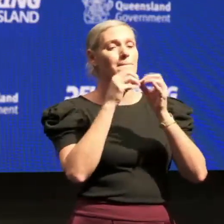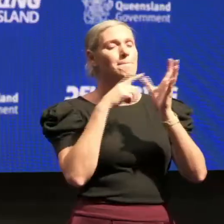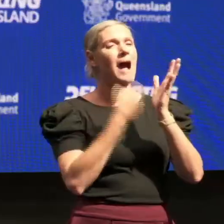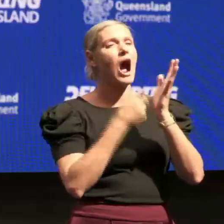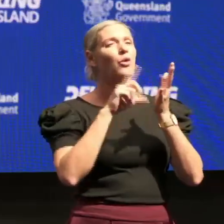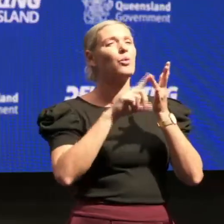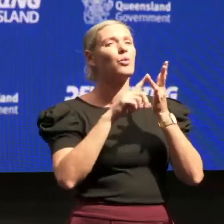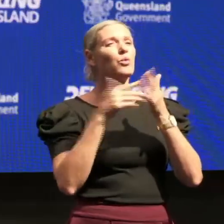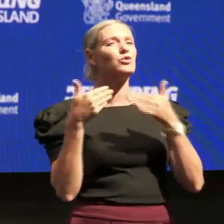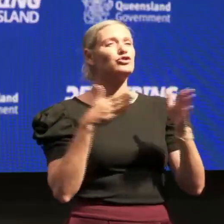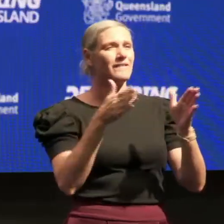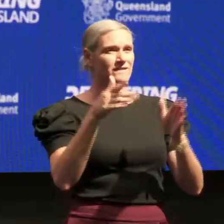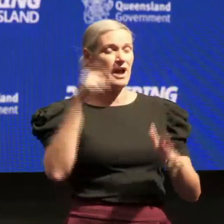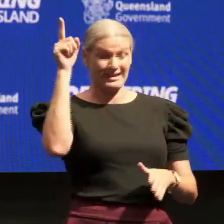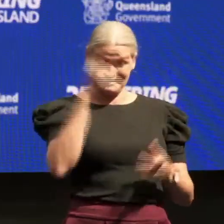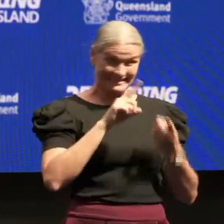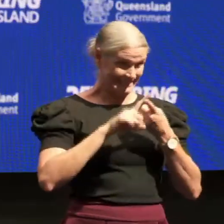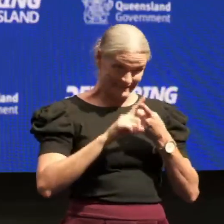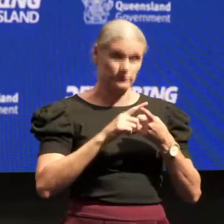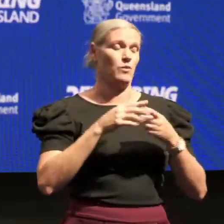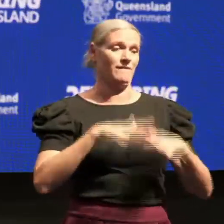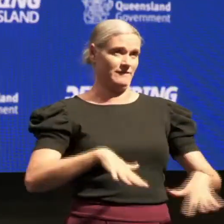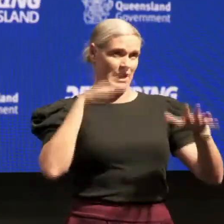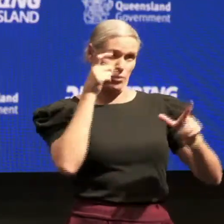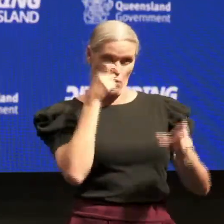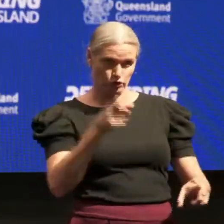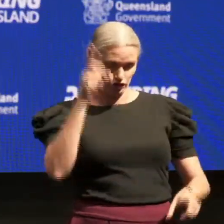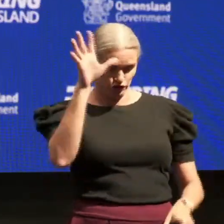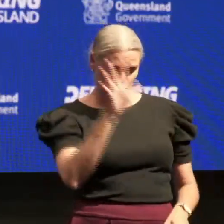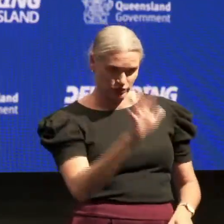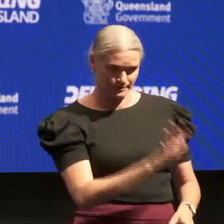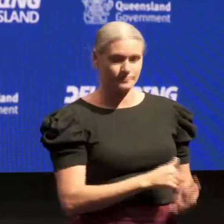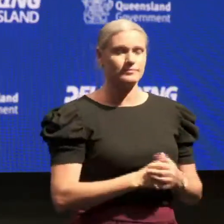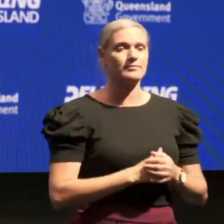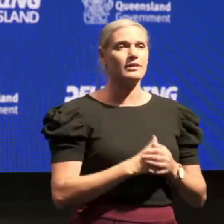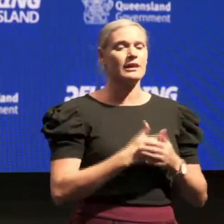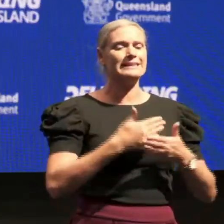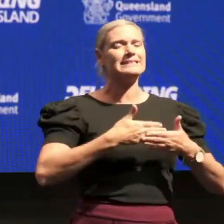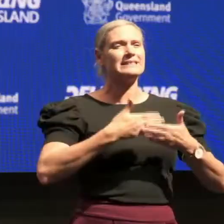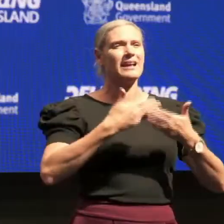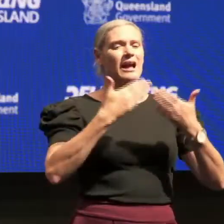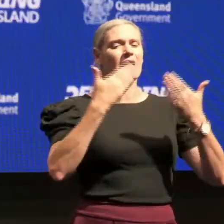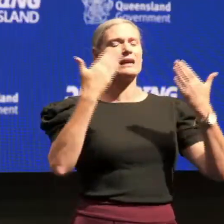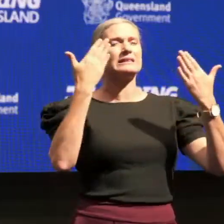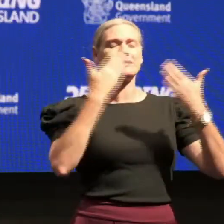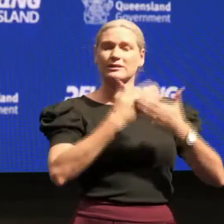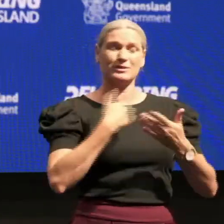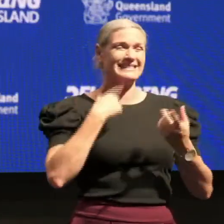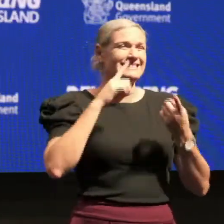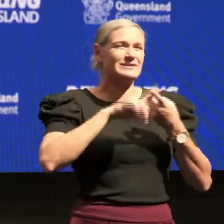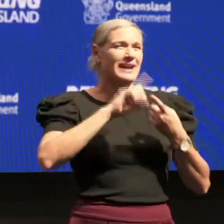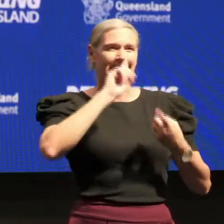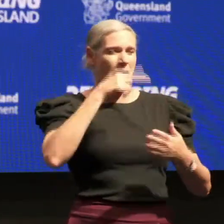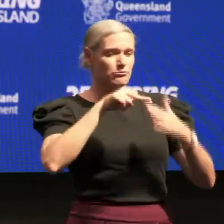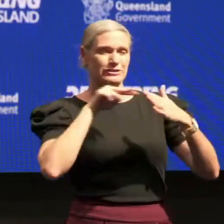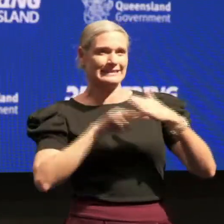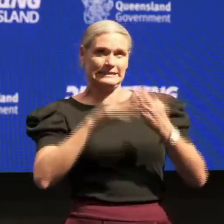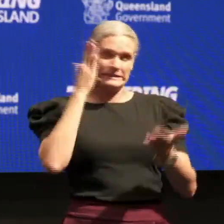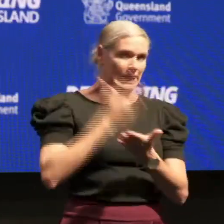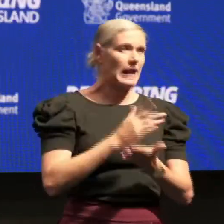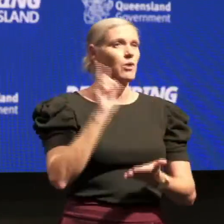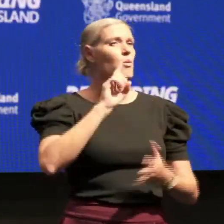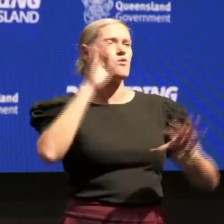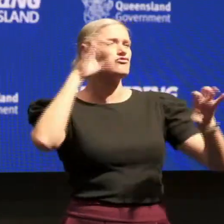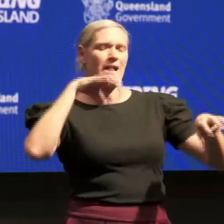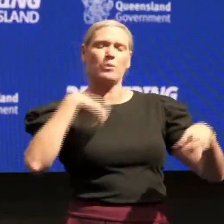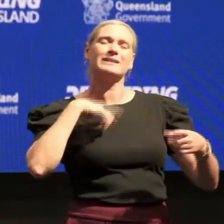River. The further out in the days that we go, the higher the uncertainty in the rainfall, so we'll be closely